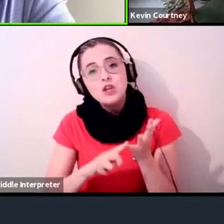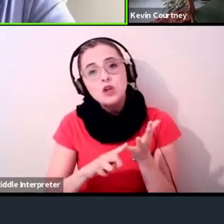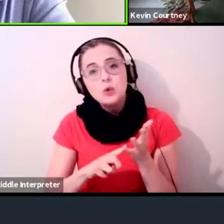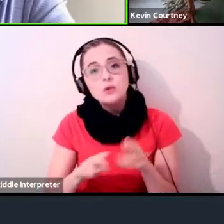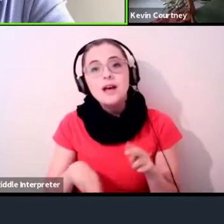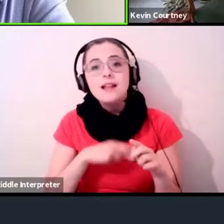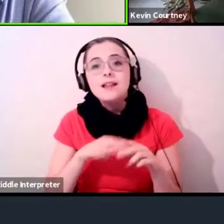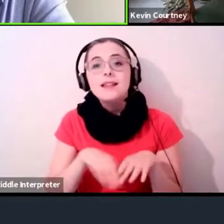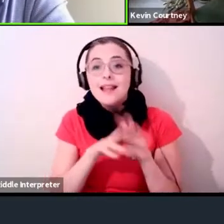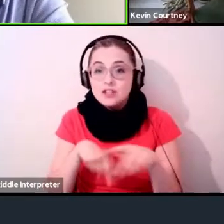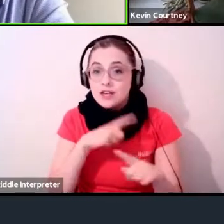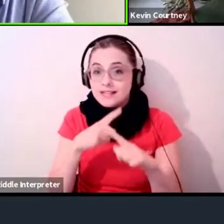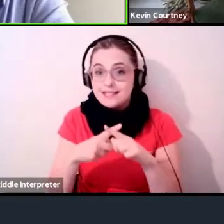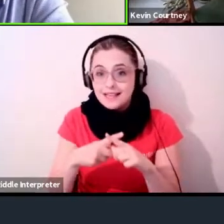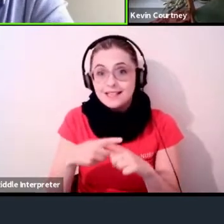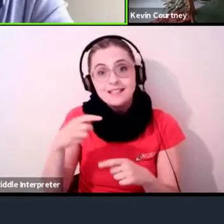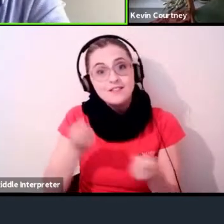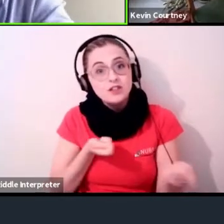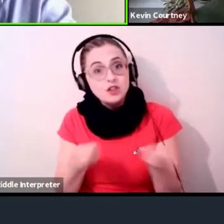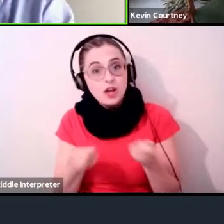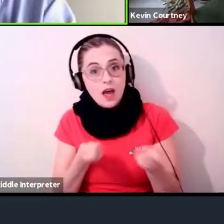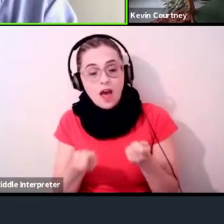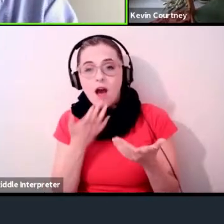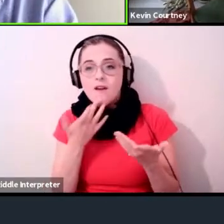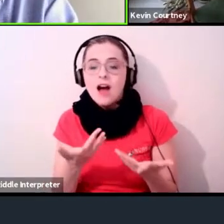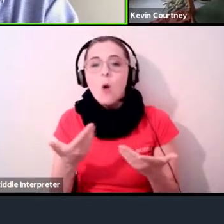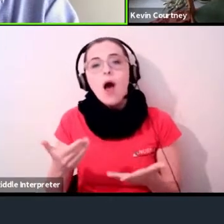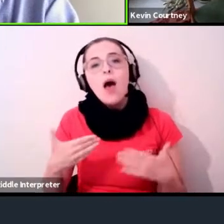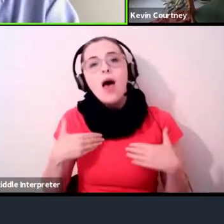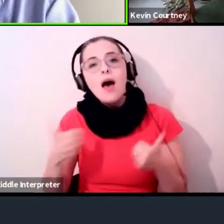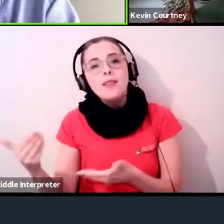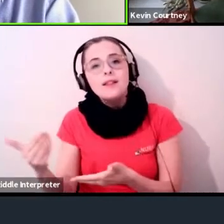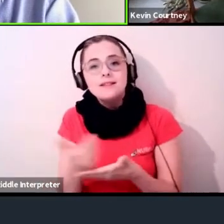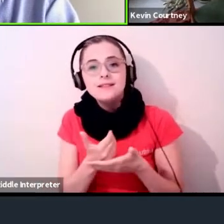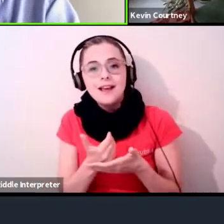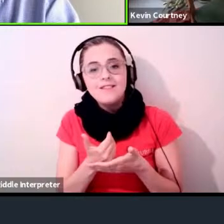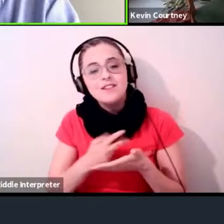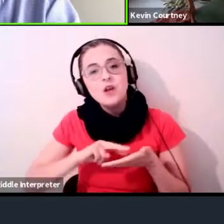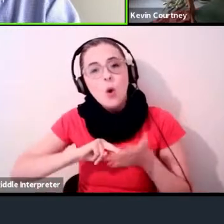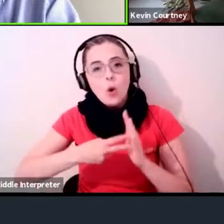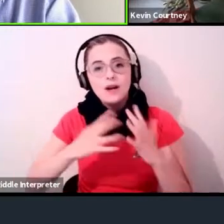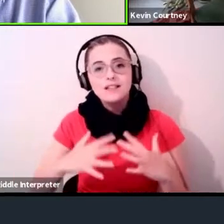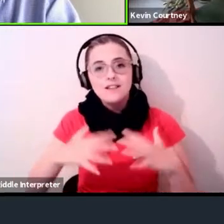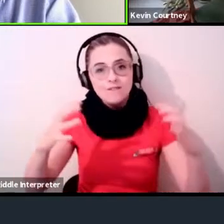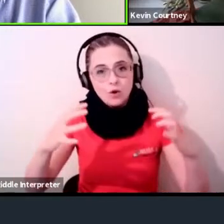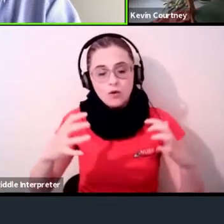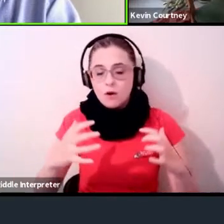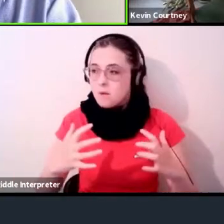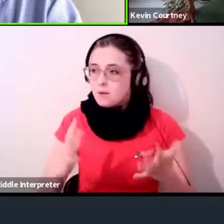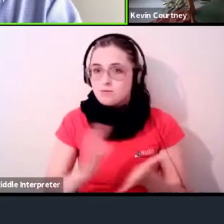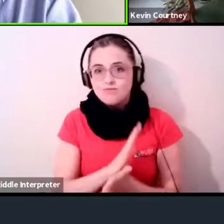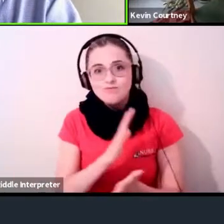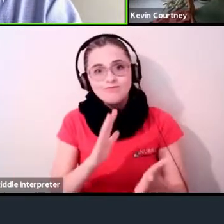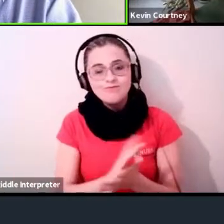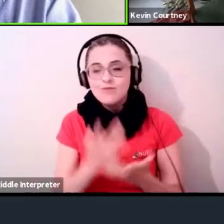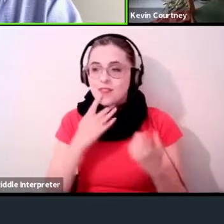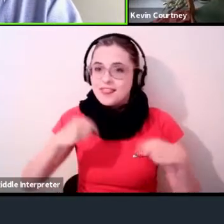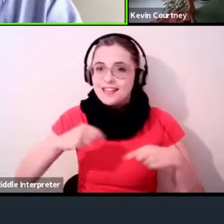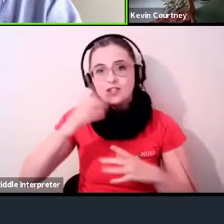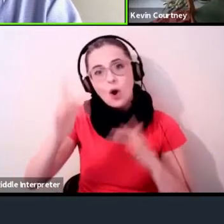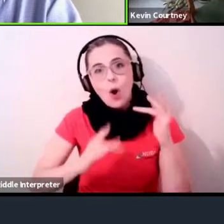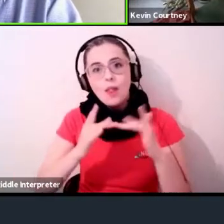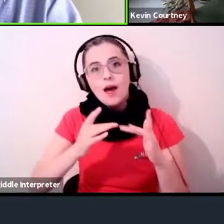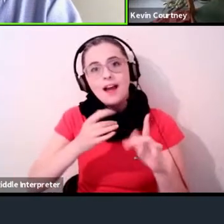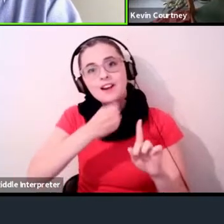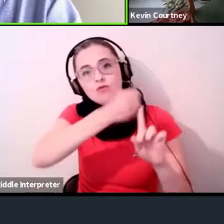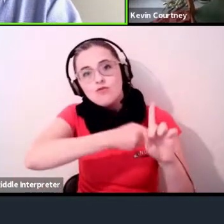our National Health and Safety Organising Forum, and it's my pleasure to be chairing today's online rally. I was